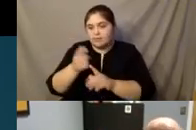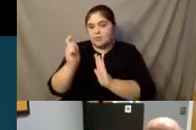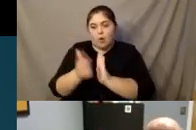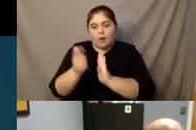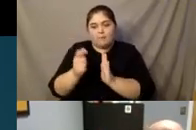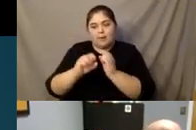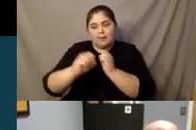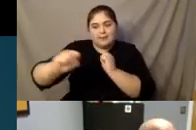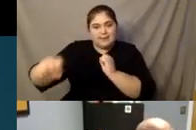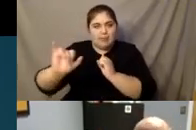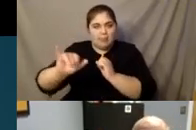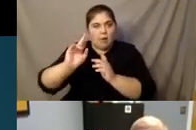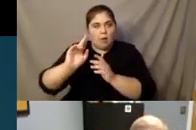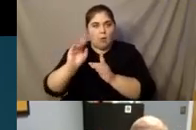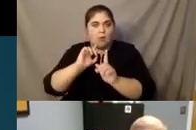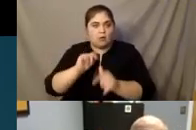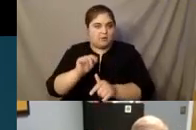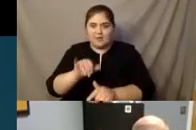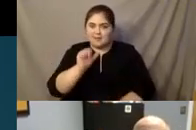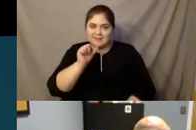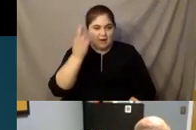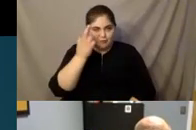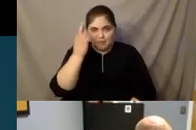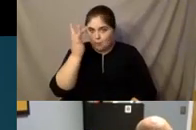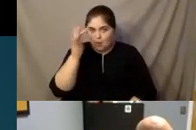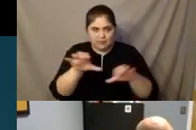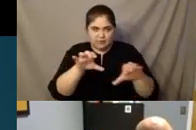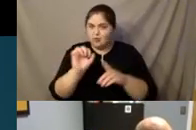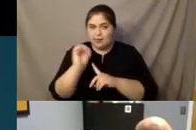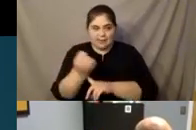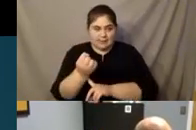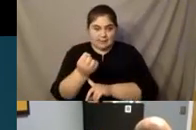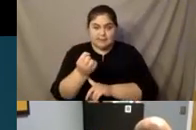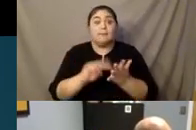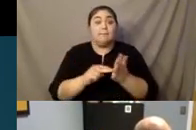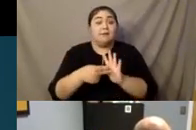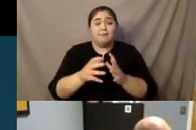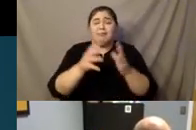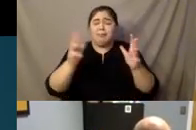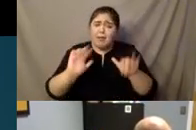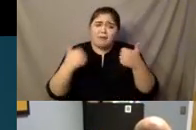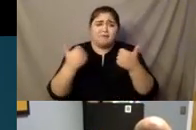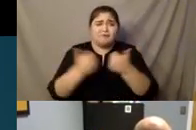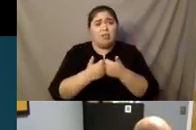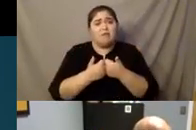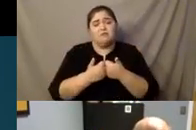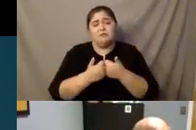them right now either. That's not a reason that they're putting cases on. So there are a lot of challenges in that